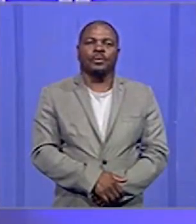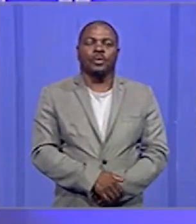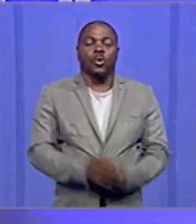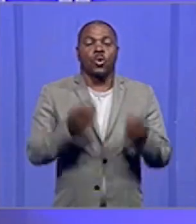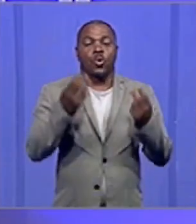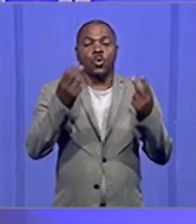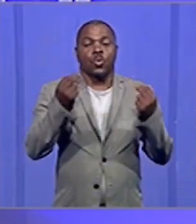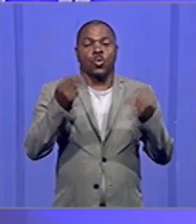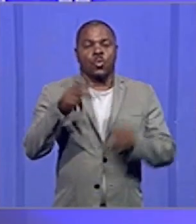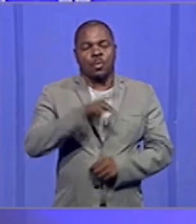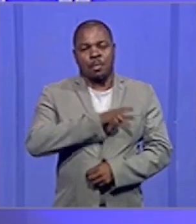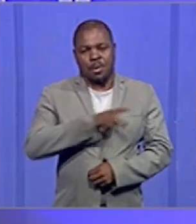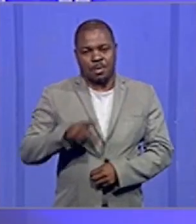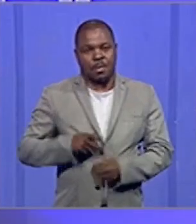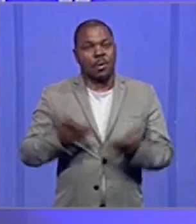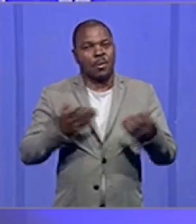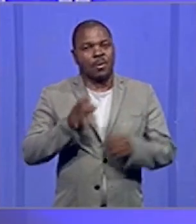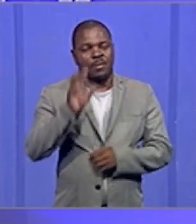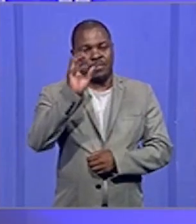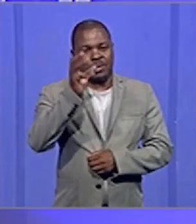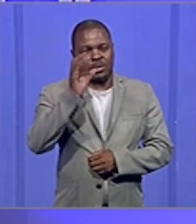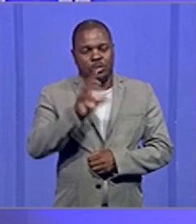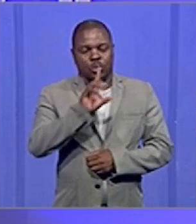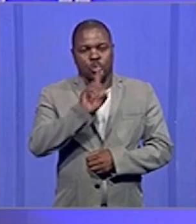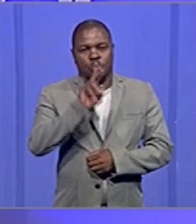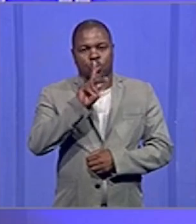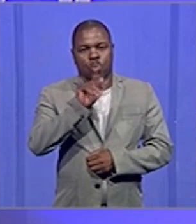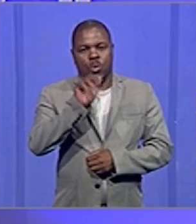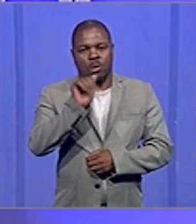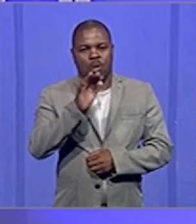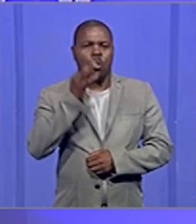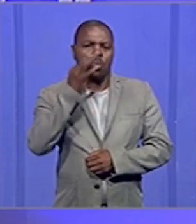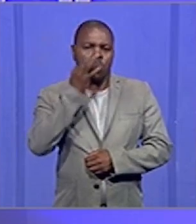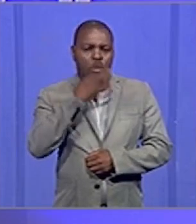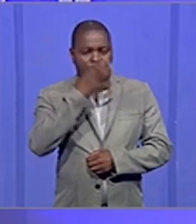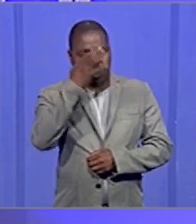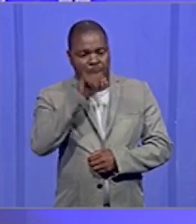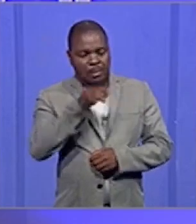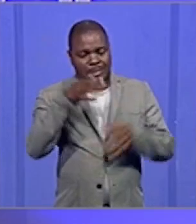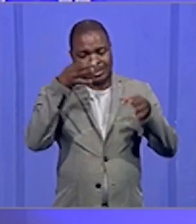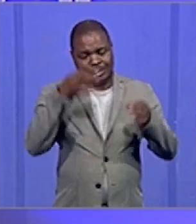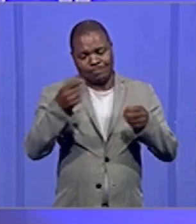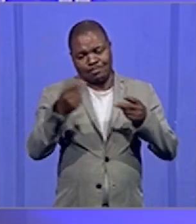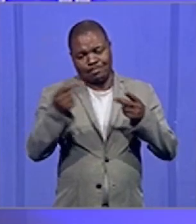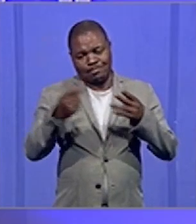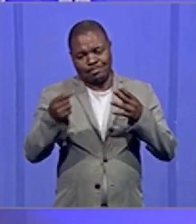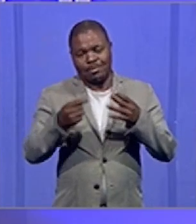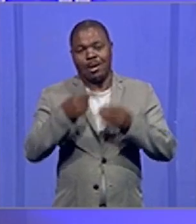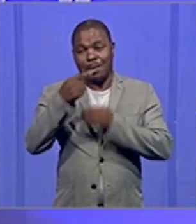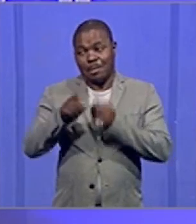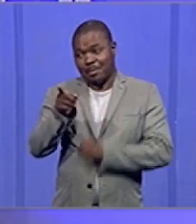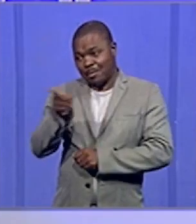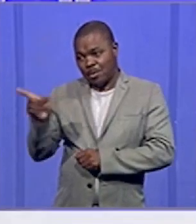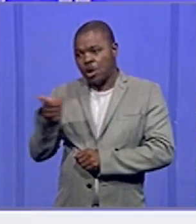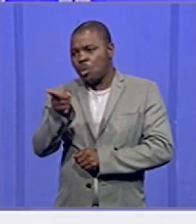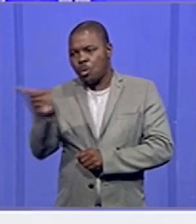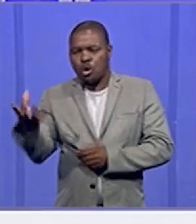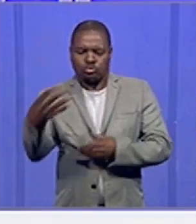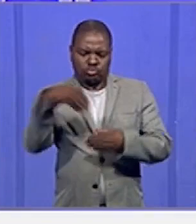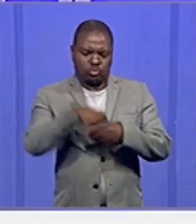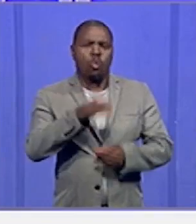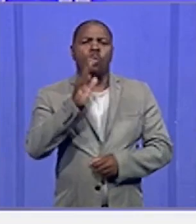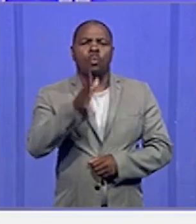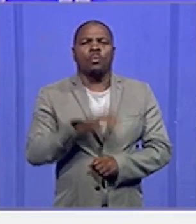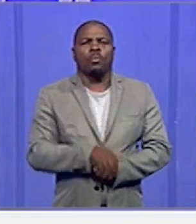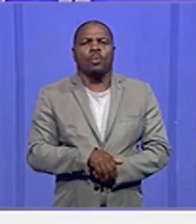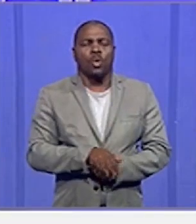Tonakgolo e ntjha ya Free State Mxolosi Dukwana e re baahi ba tlilo ba le tshusumetso diqetong tsa mmuso o tlang ho dinka profensing ya